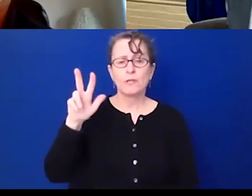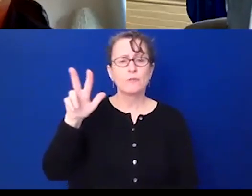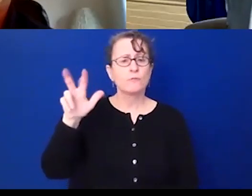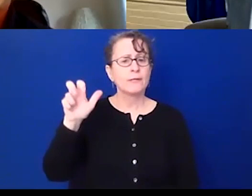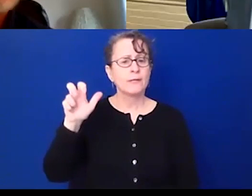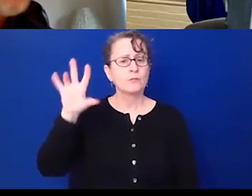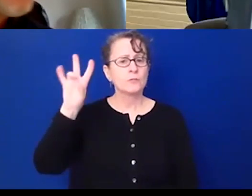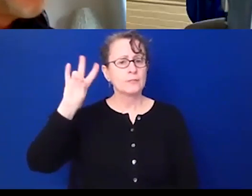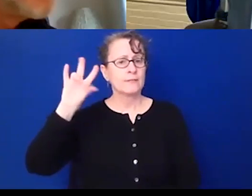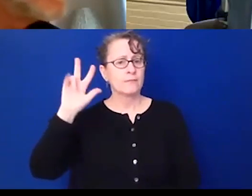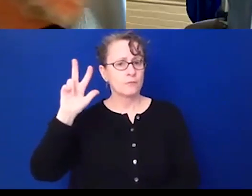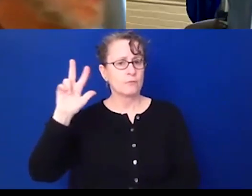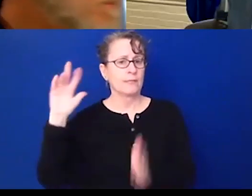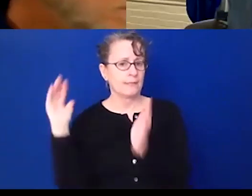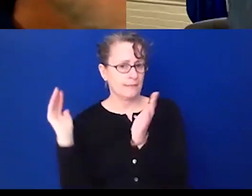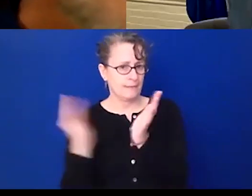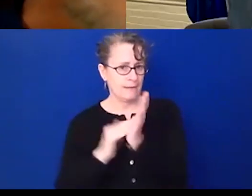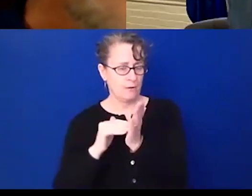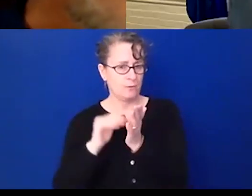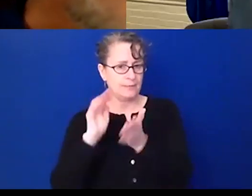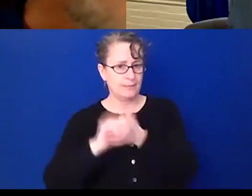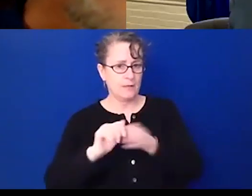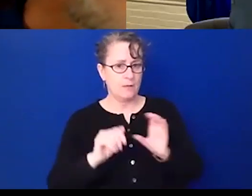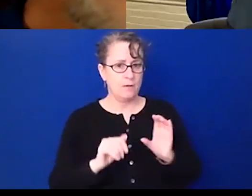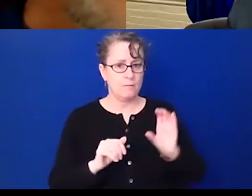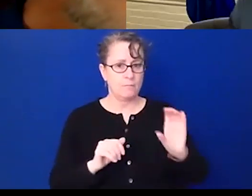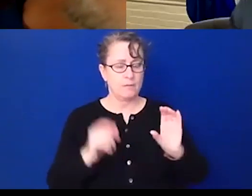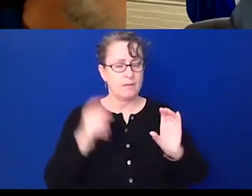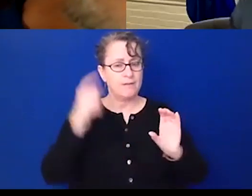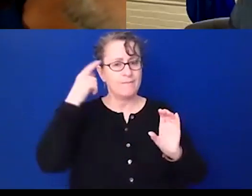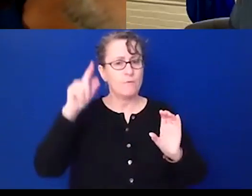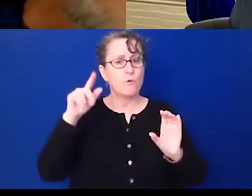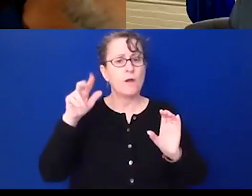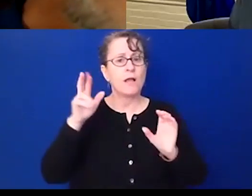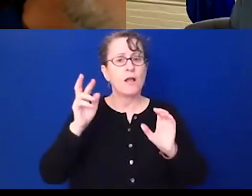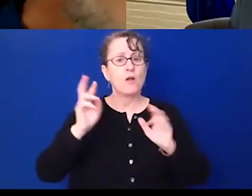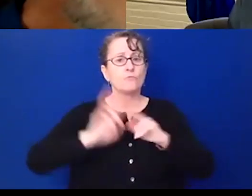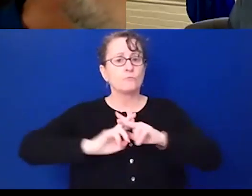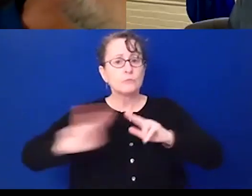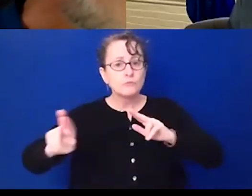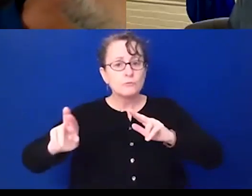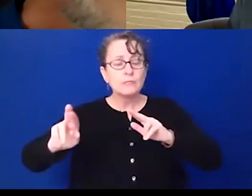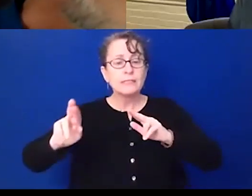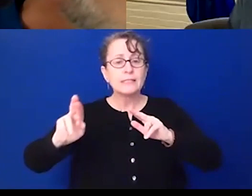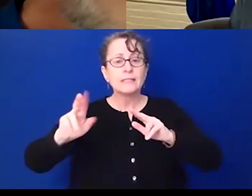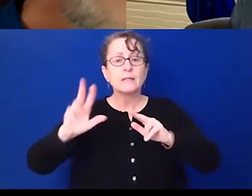$373,000 for the retreat in Wilson's Woods pump station.